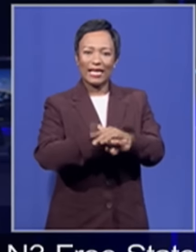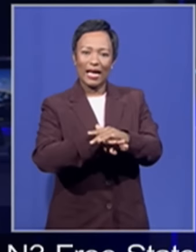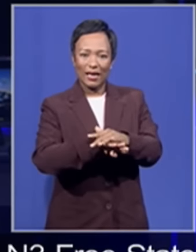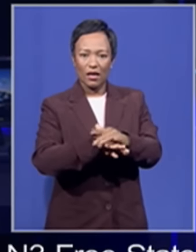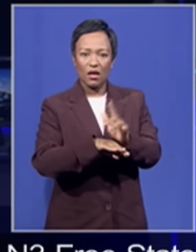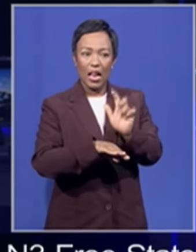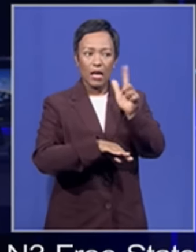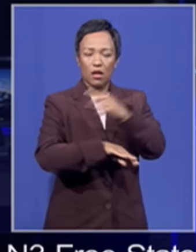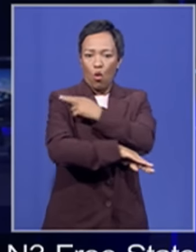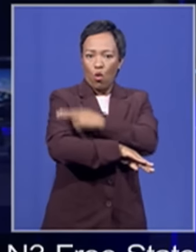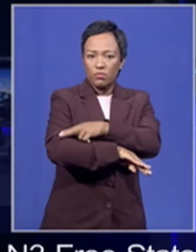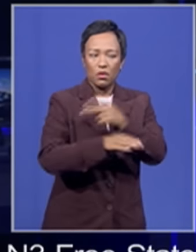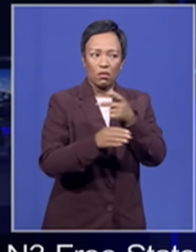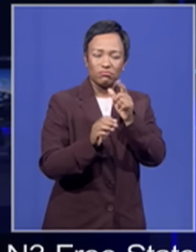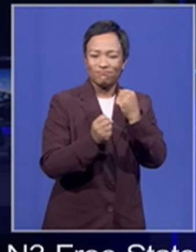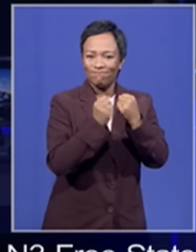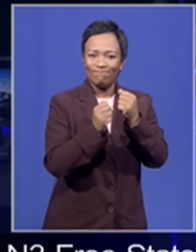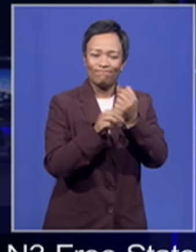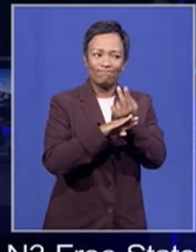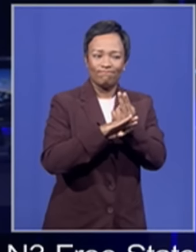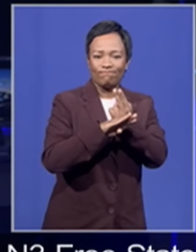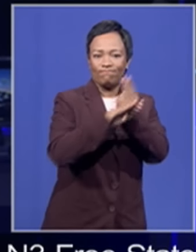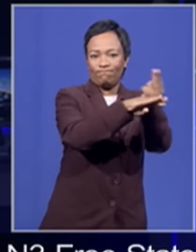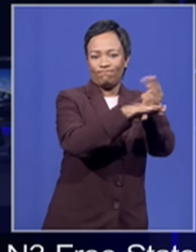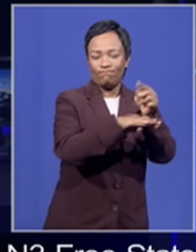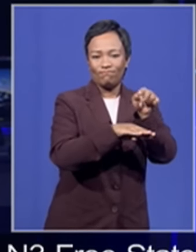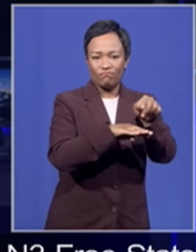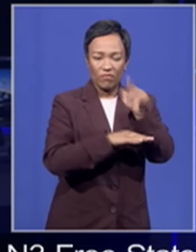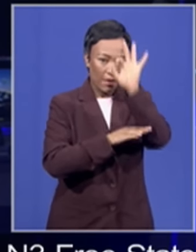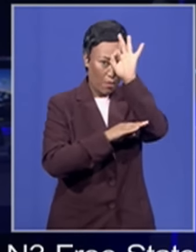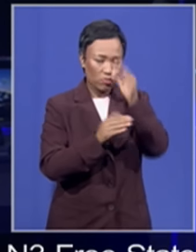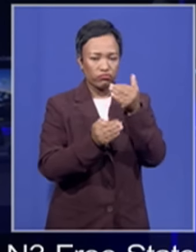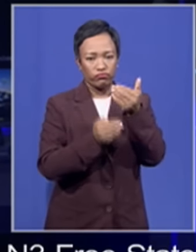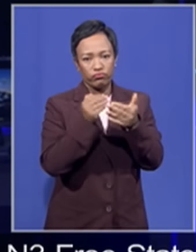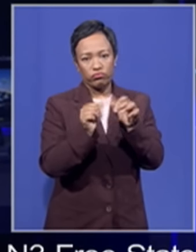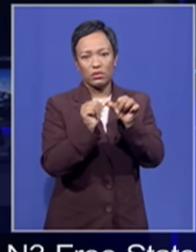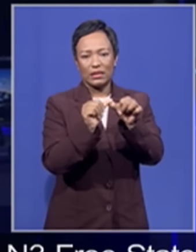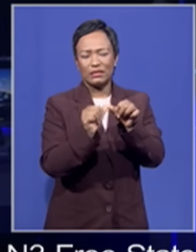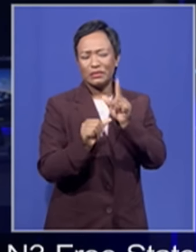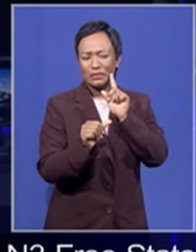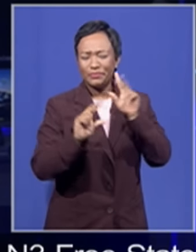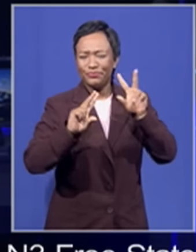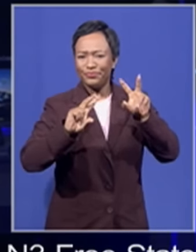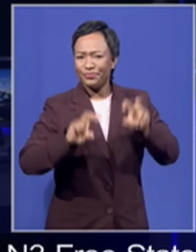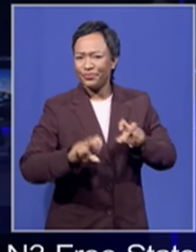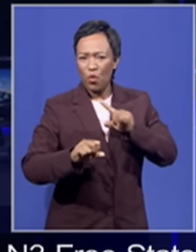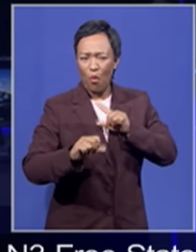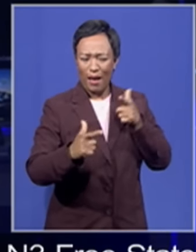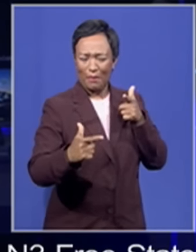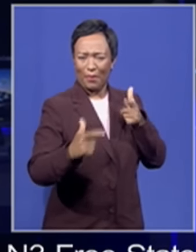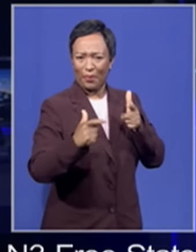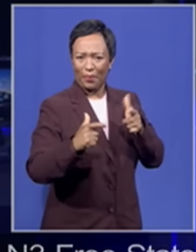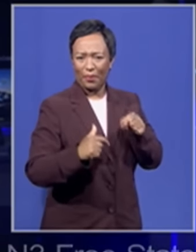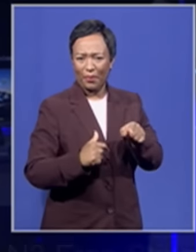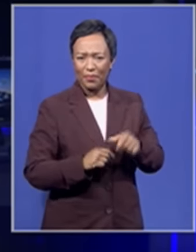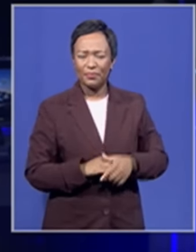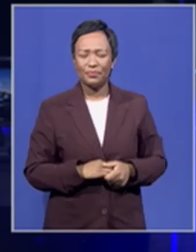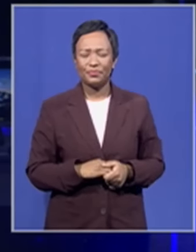ile a putlakisetswa sepetlele sepolesa se hlalositse ha diphuputso di ntse di tswela pele ho fumana sesosa tsa ketsalo ena.